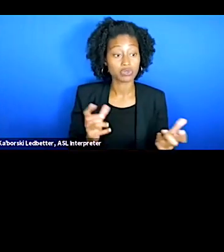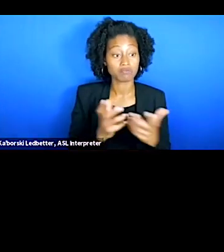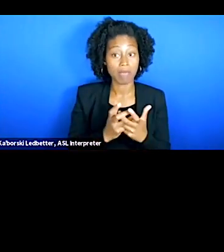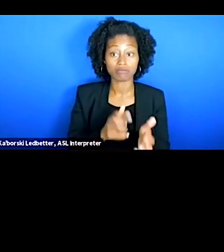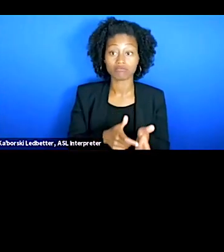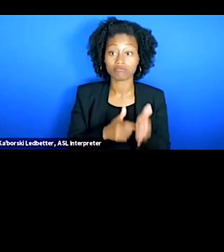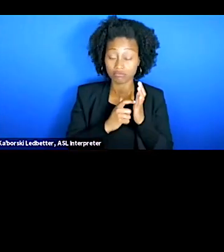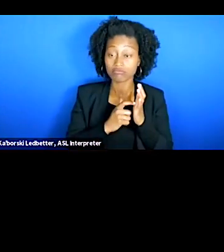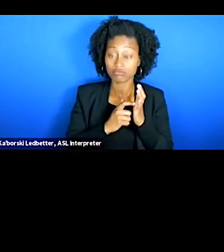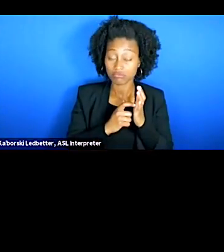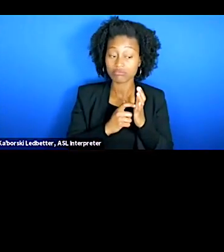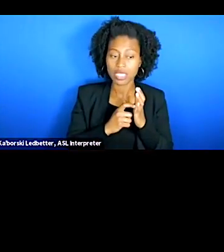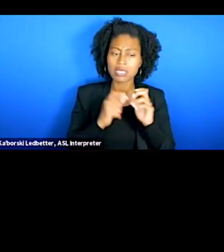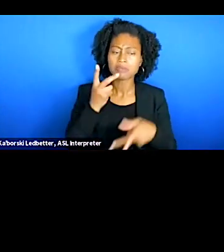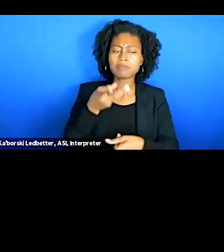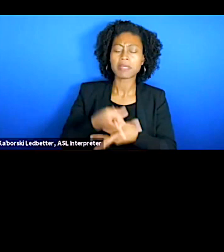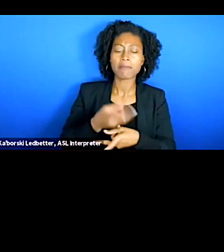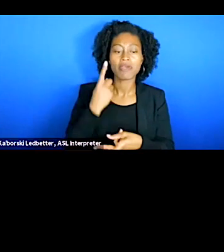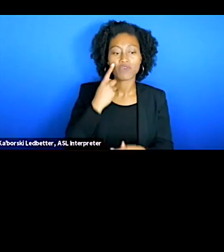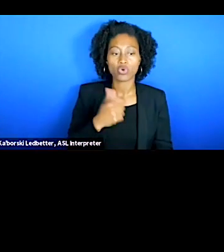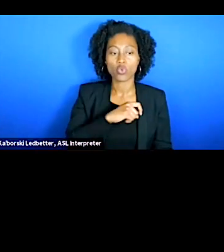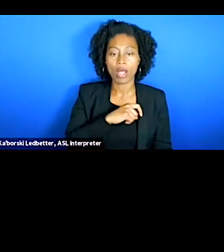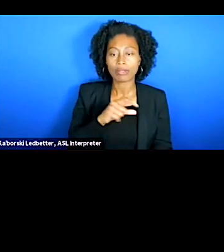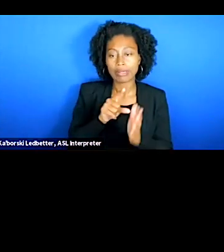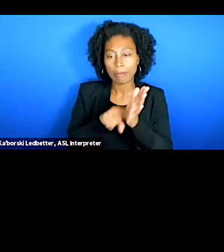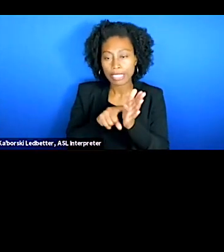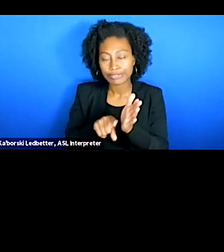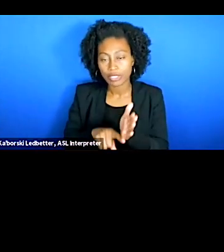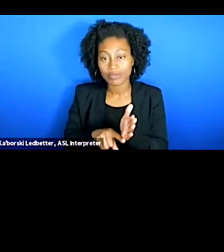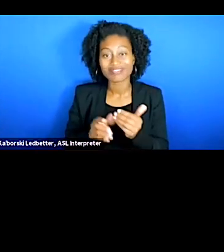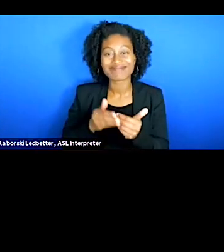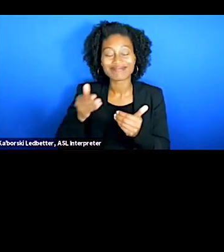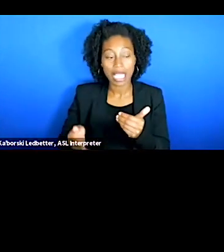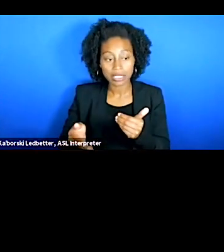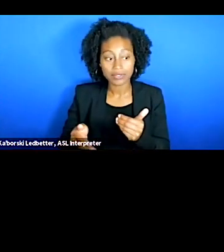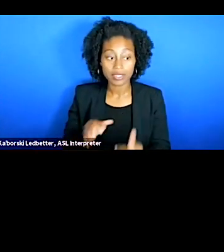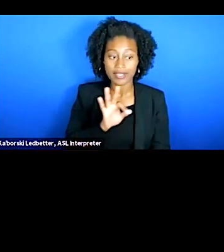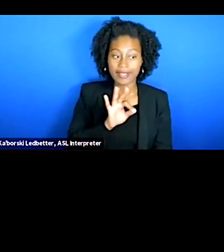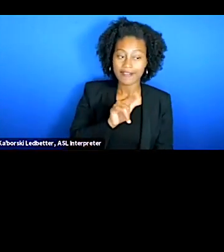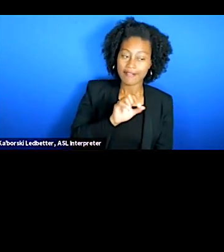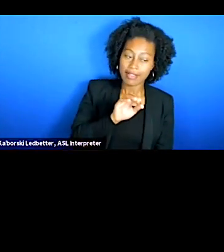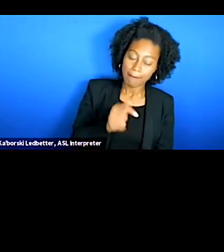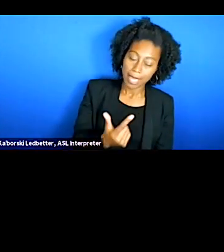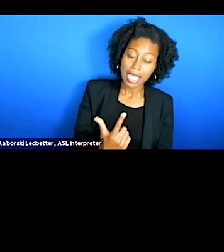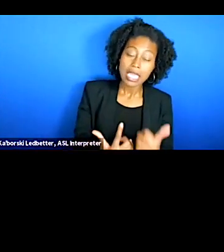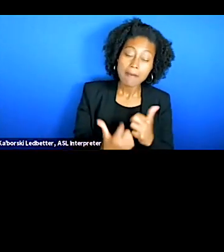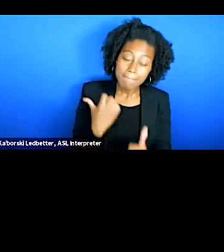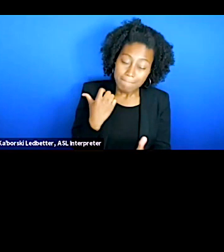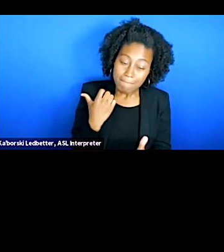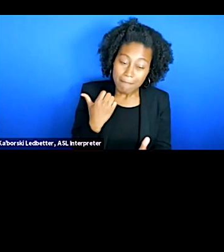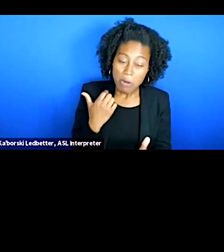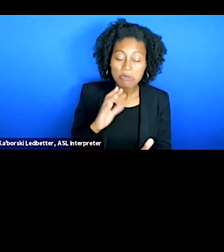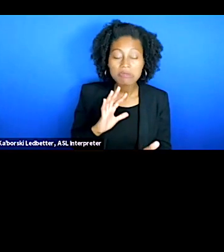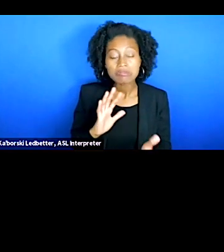further examination in the quality appraisal. Fleming's piece fulfills most of the criteria in filter